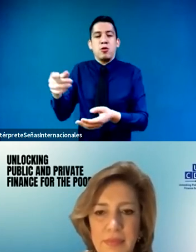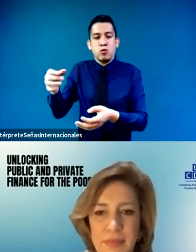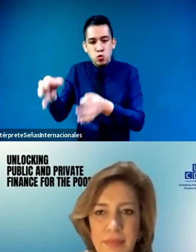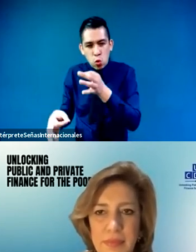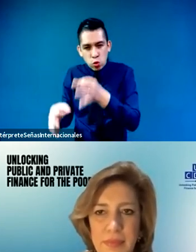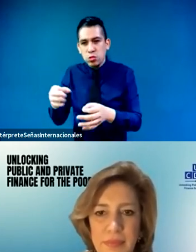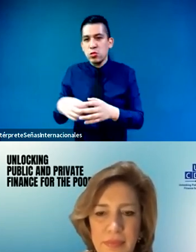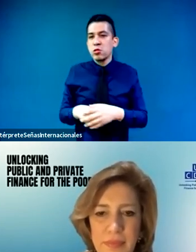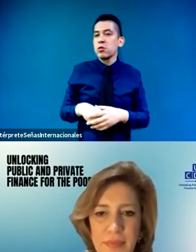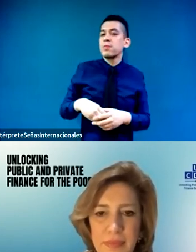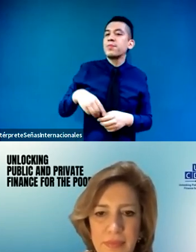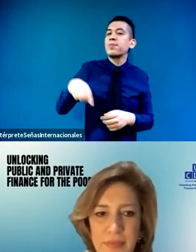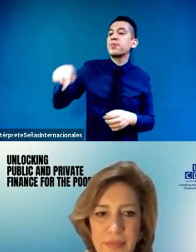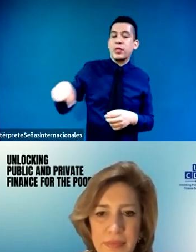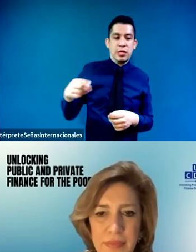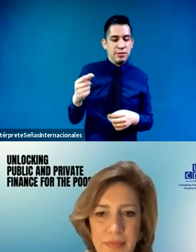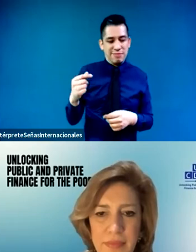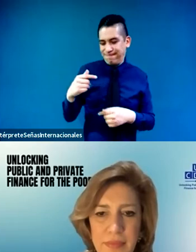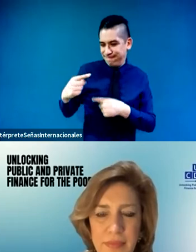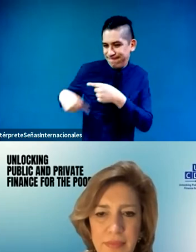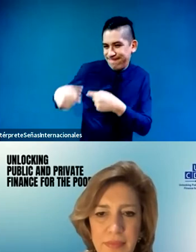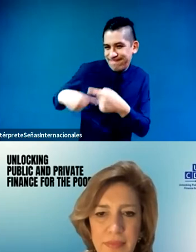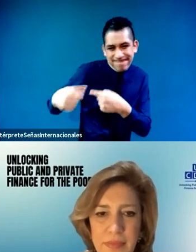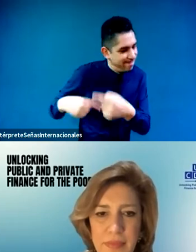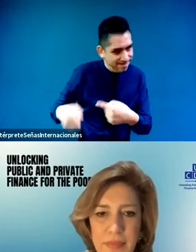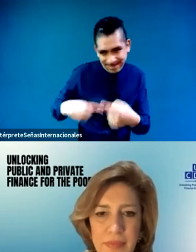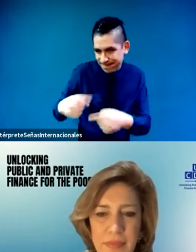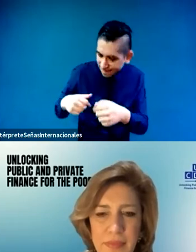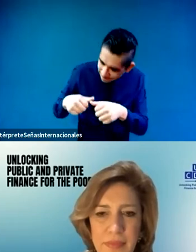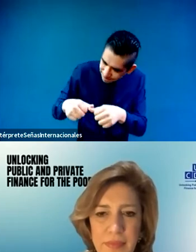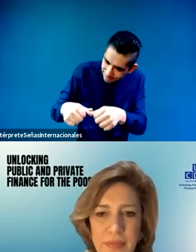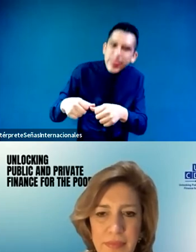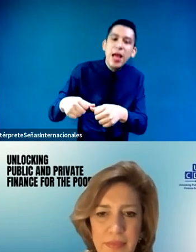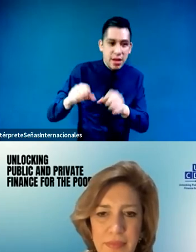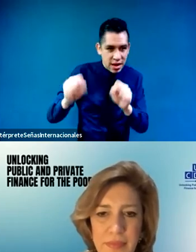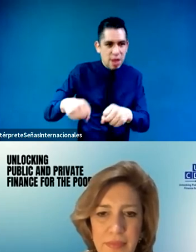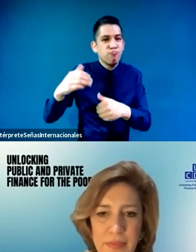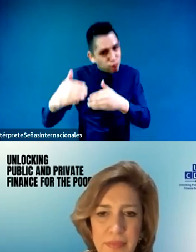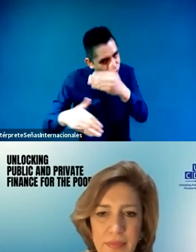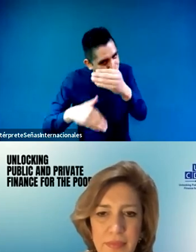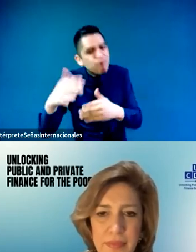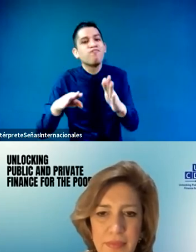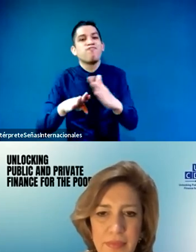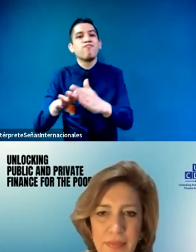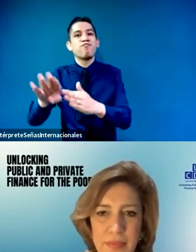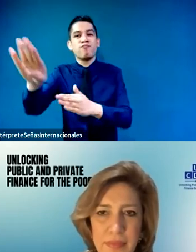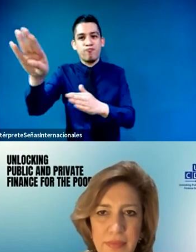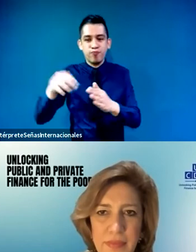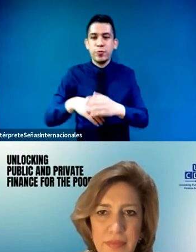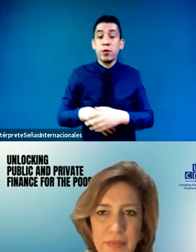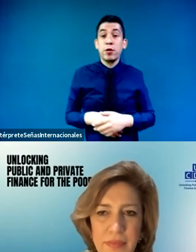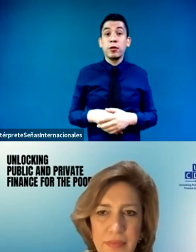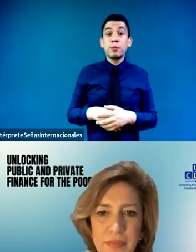indeed an acceleration agenda, as it reflects the intent to turbocharge implementation